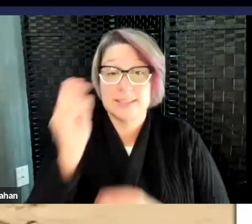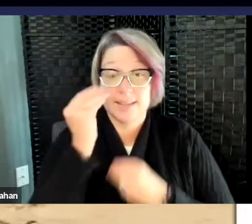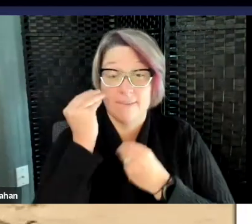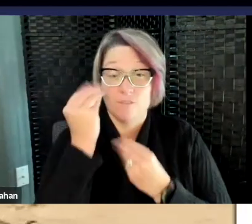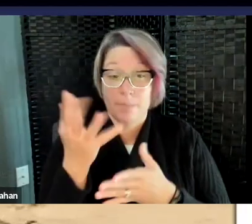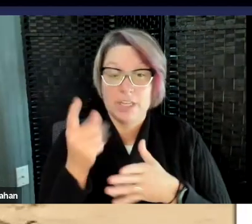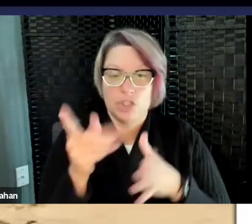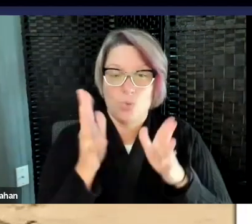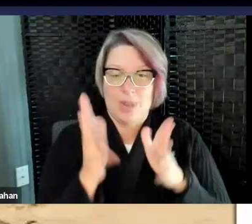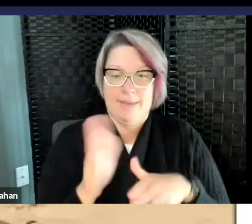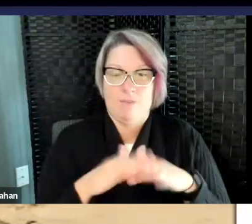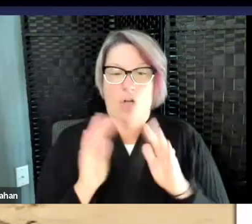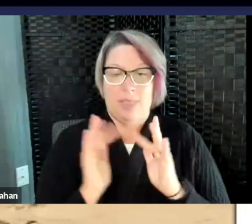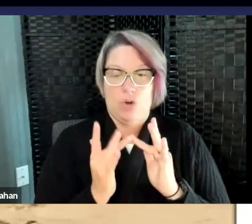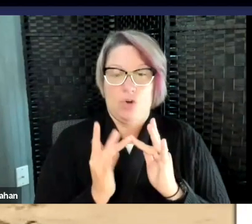leave on the internet.